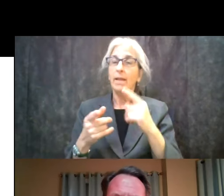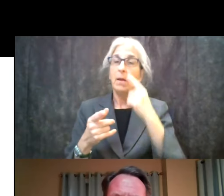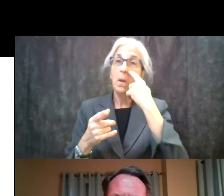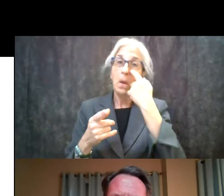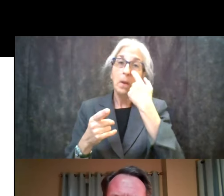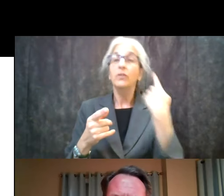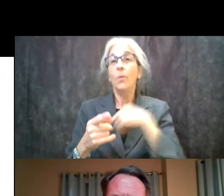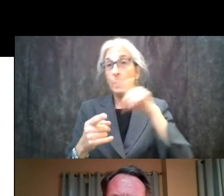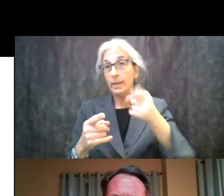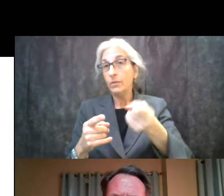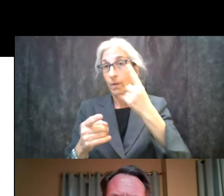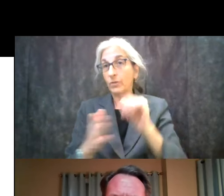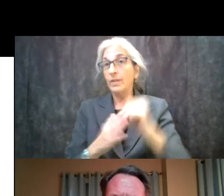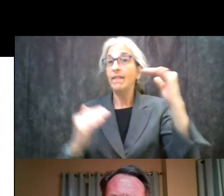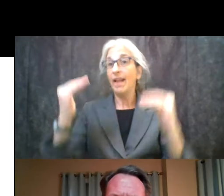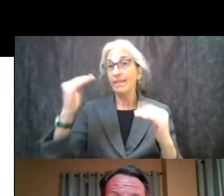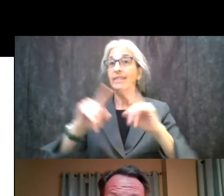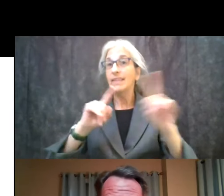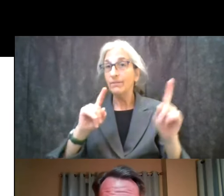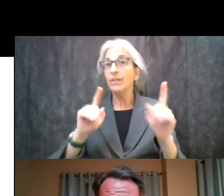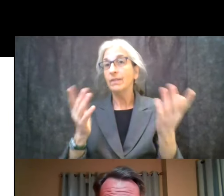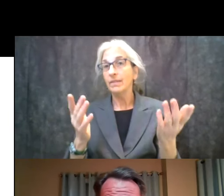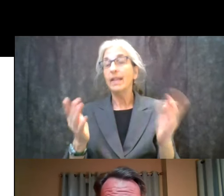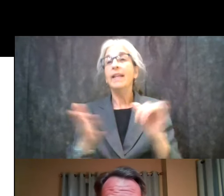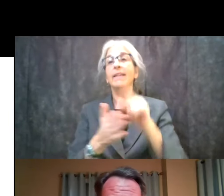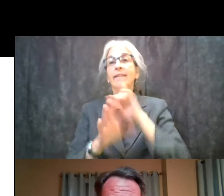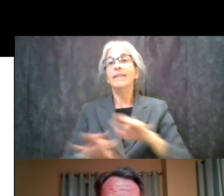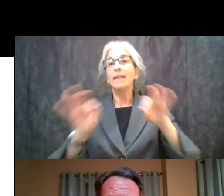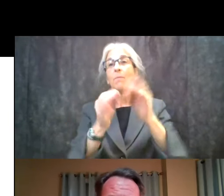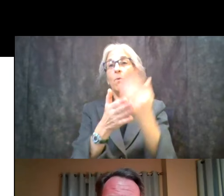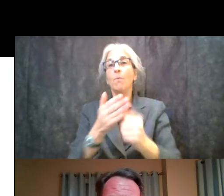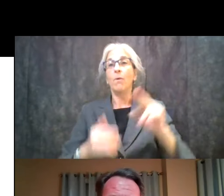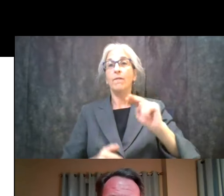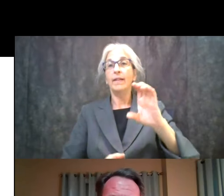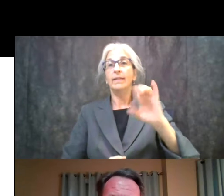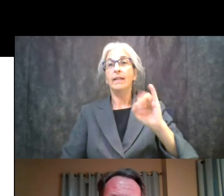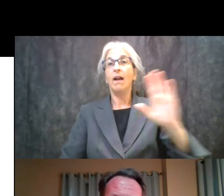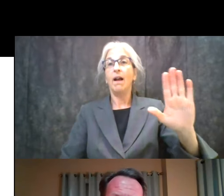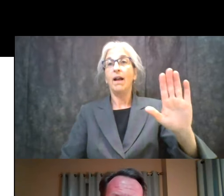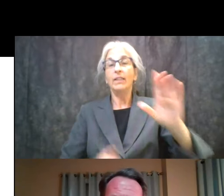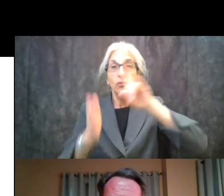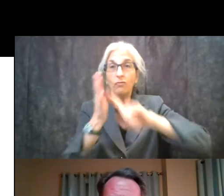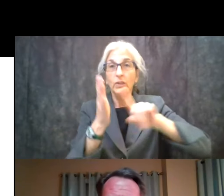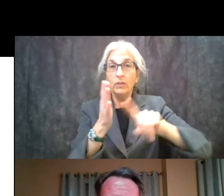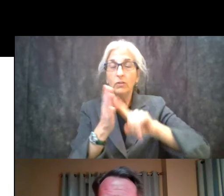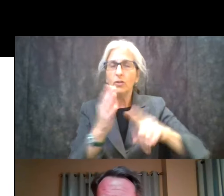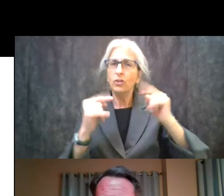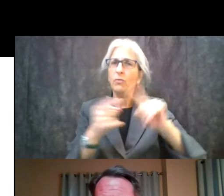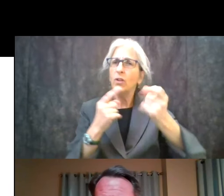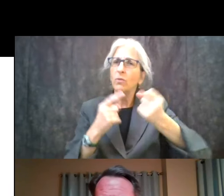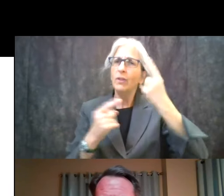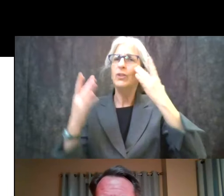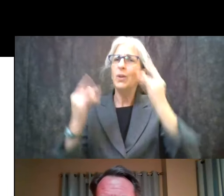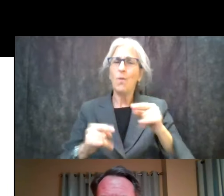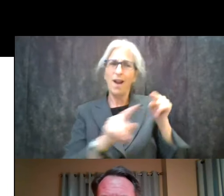well. So this is a vibrant part of the NCI's portfolio, is to try and understand why certain populations do